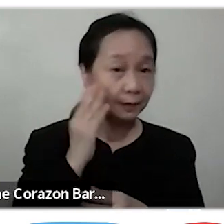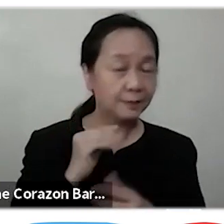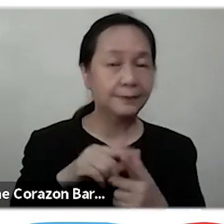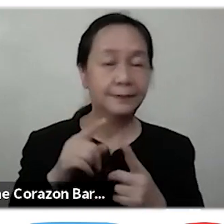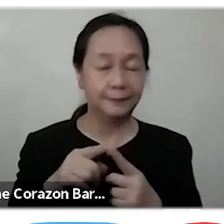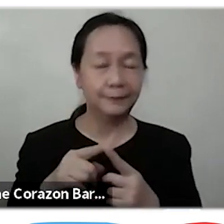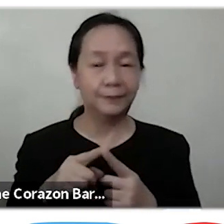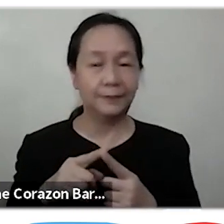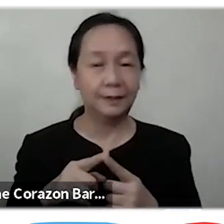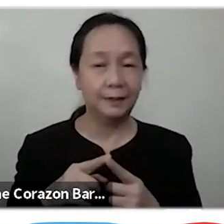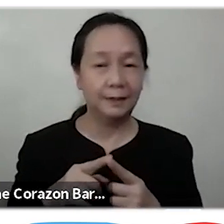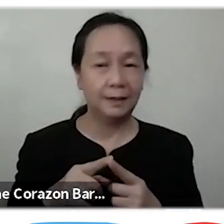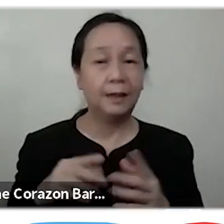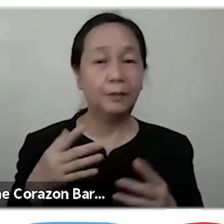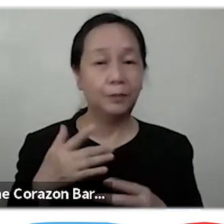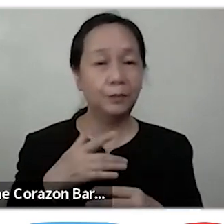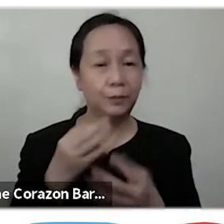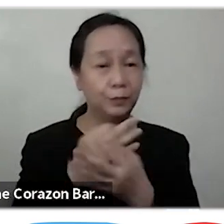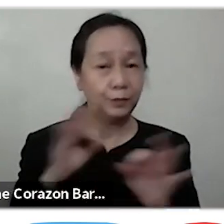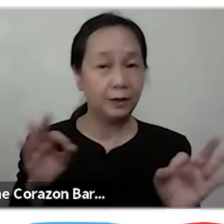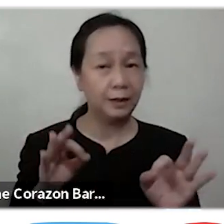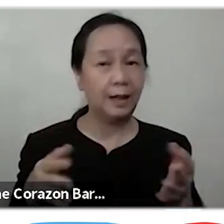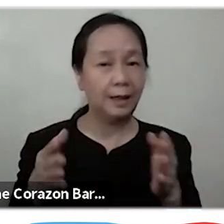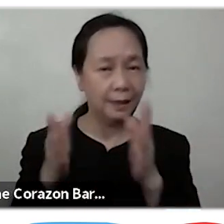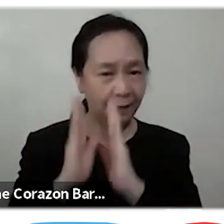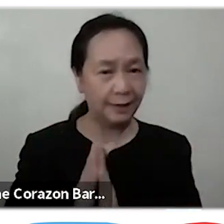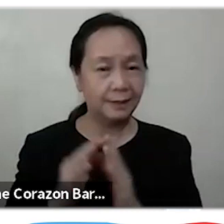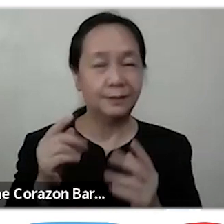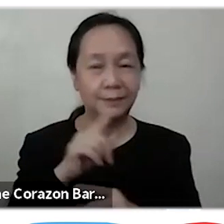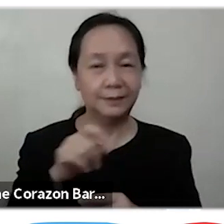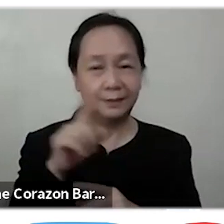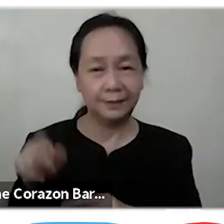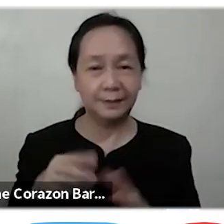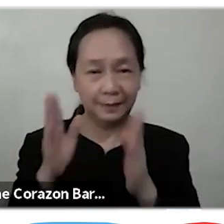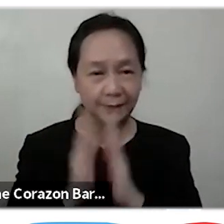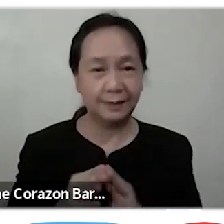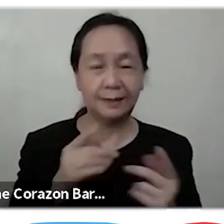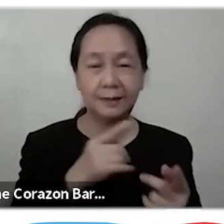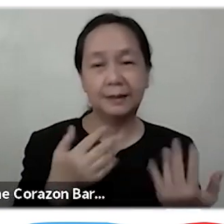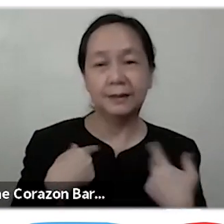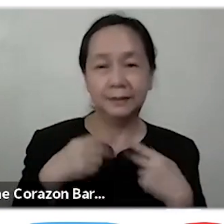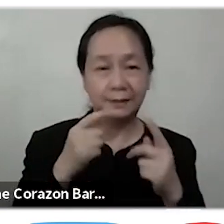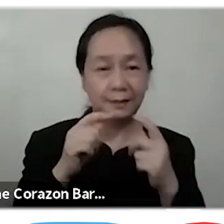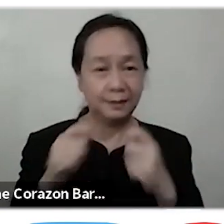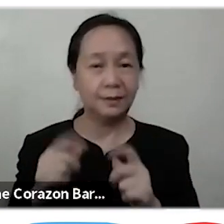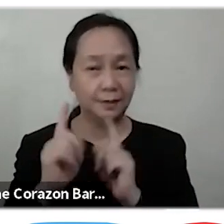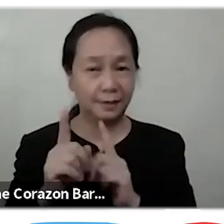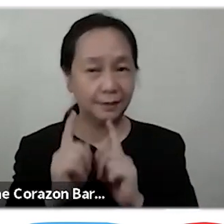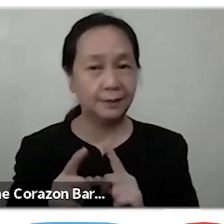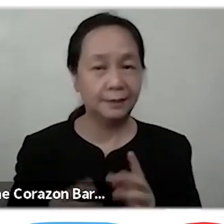please do feel free to ask me questions. I will really try to answer those things.